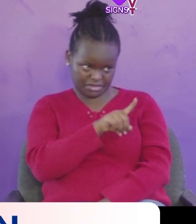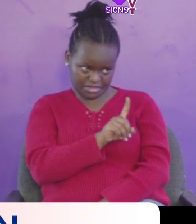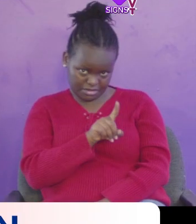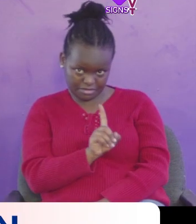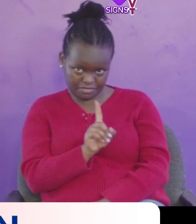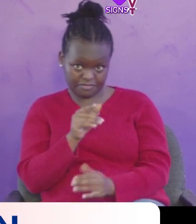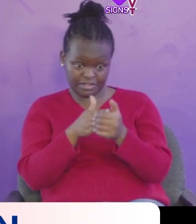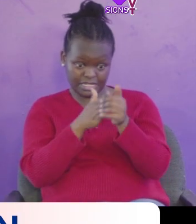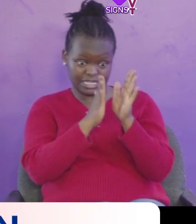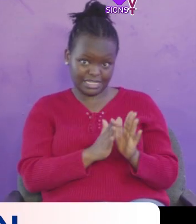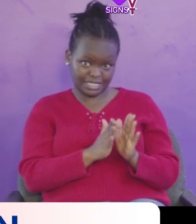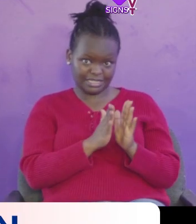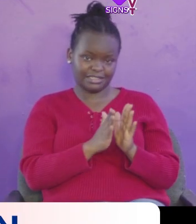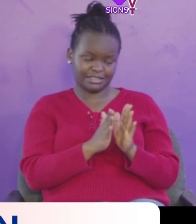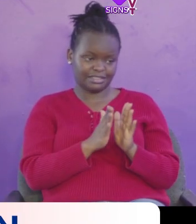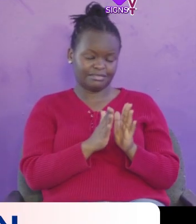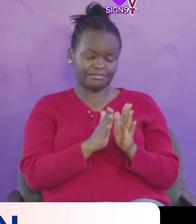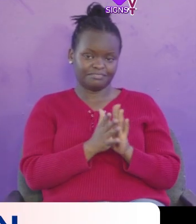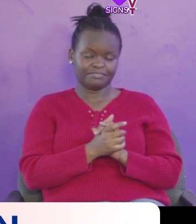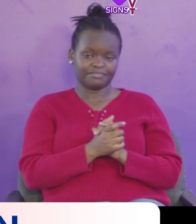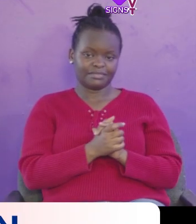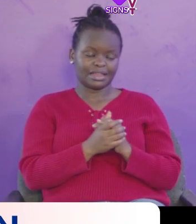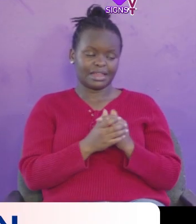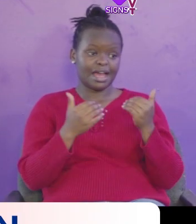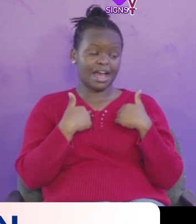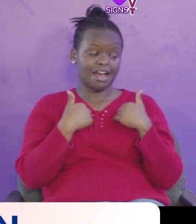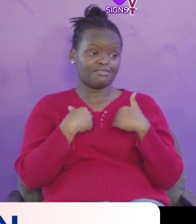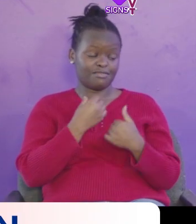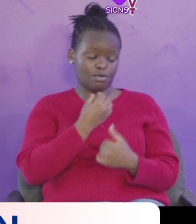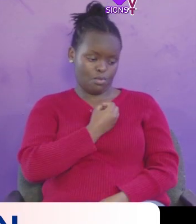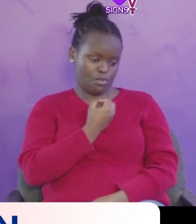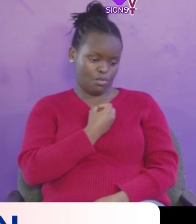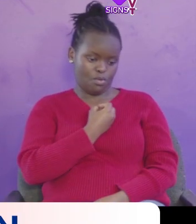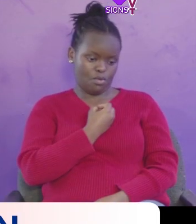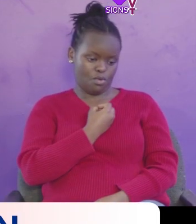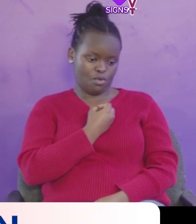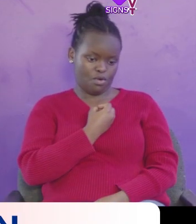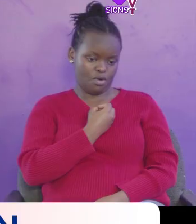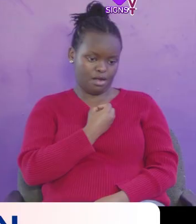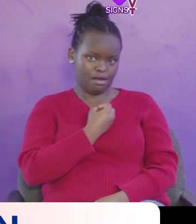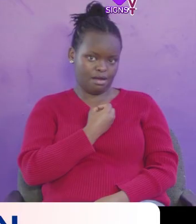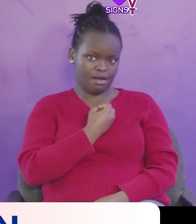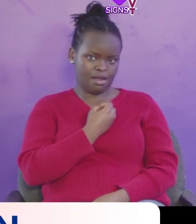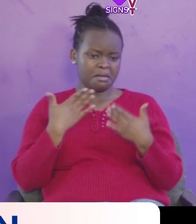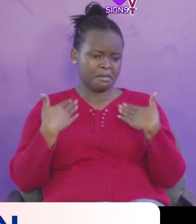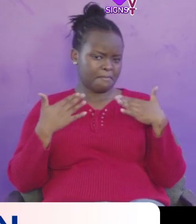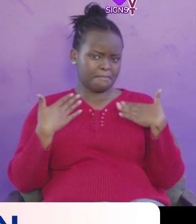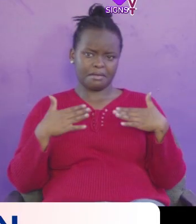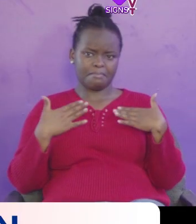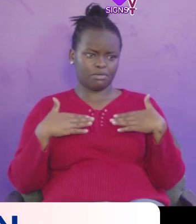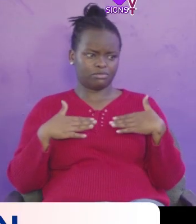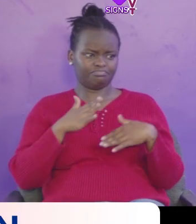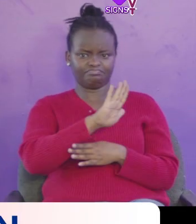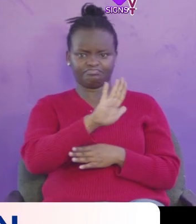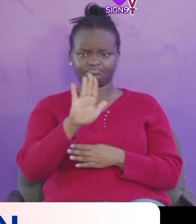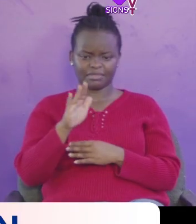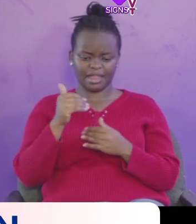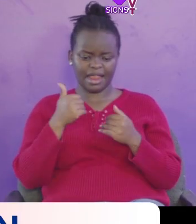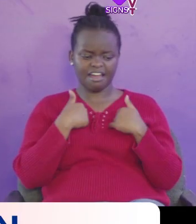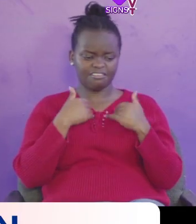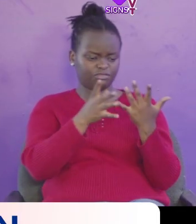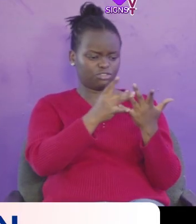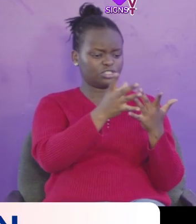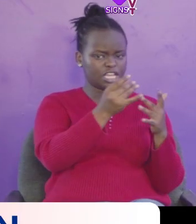sorry. Hao viongozi wanajiprotect and they have their own cocoon. Wow. Hata wamesha recruit my youth.